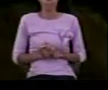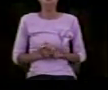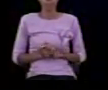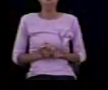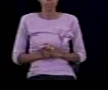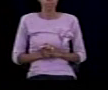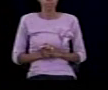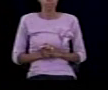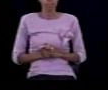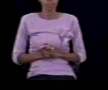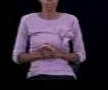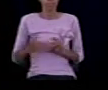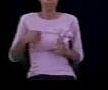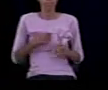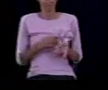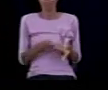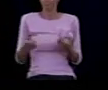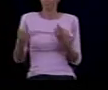Come before you today